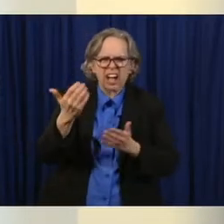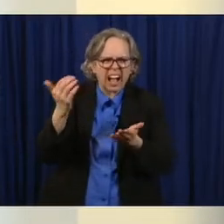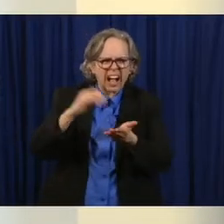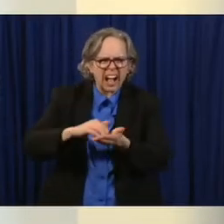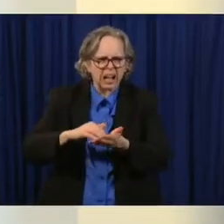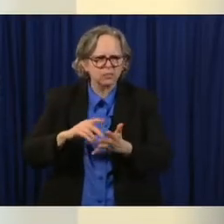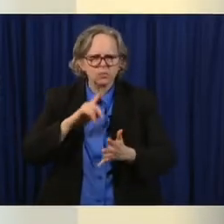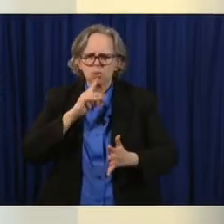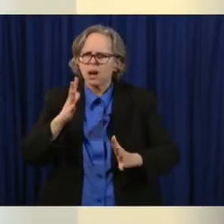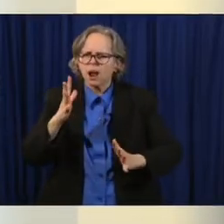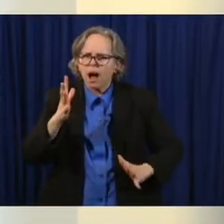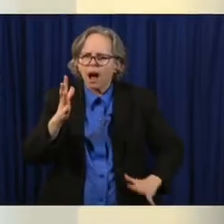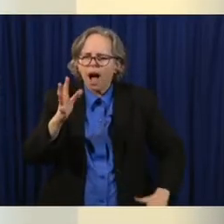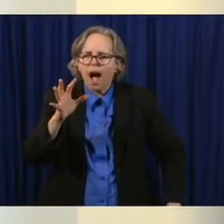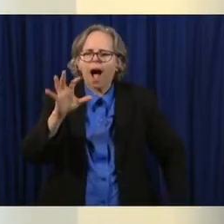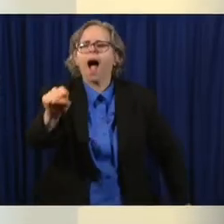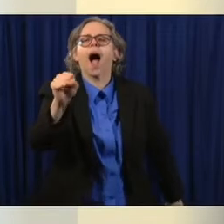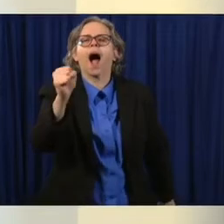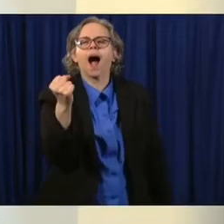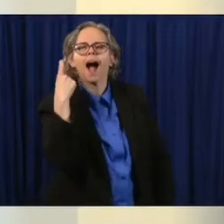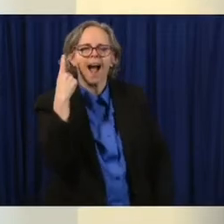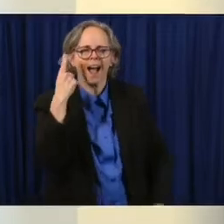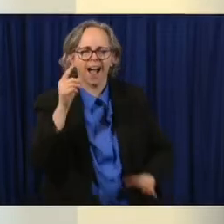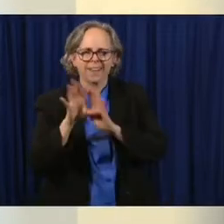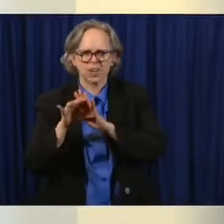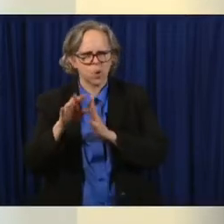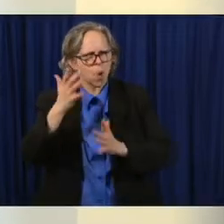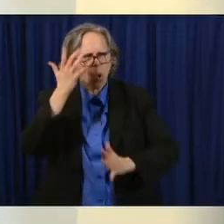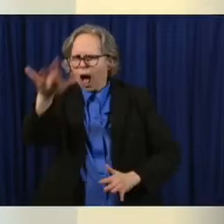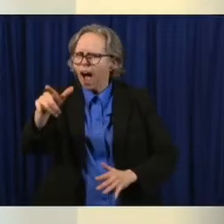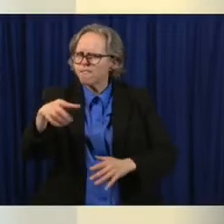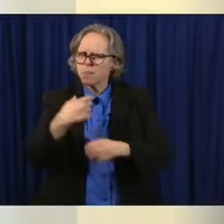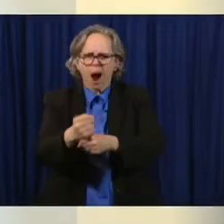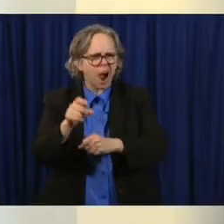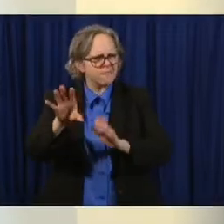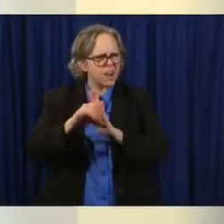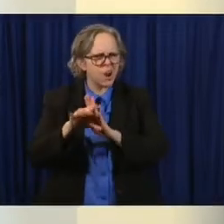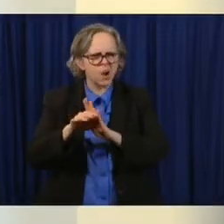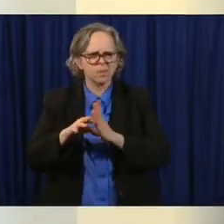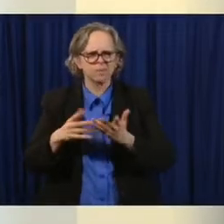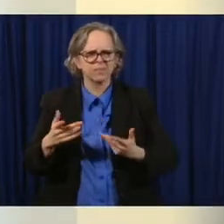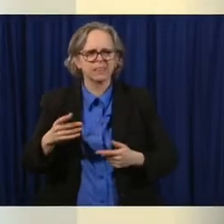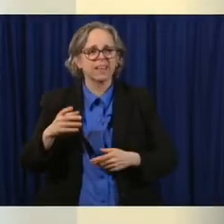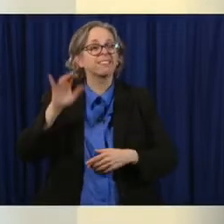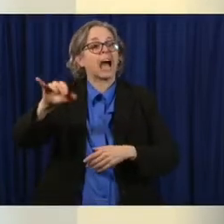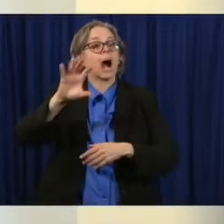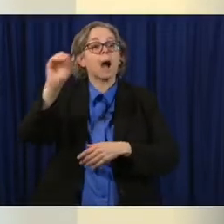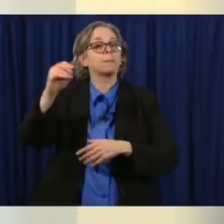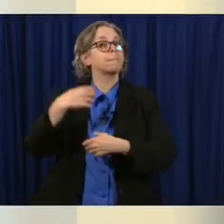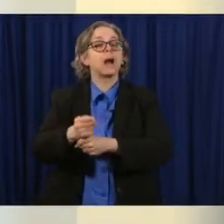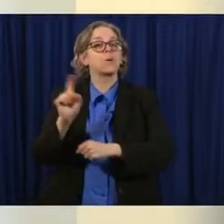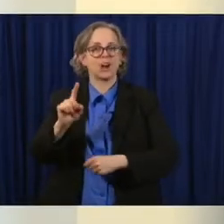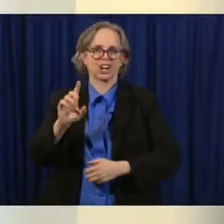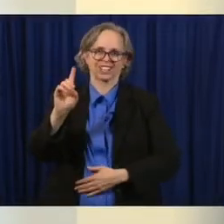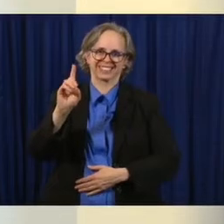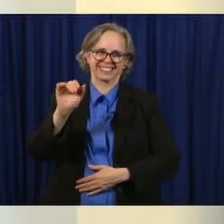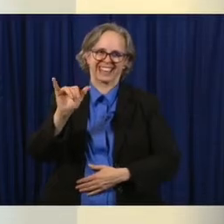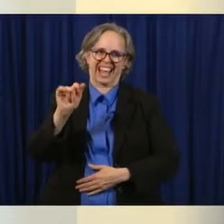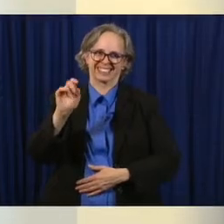it. But it's clever. It was done by a company in the Dayton region. So it's a local Ohio